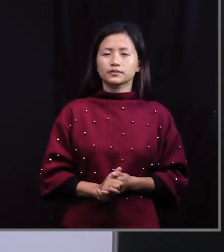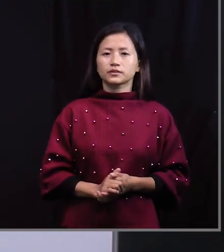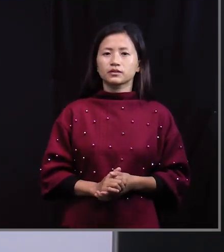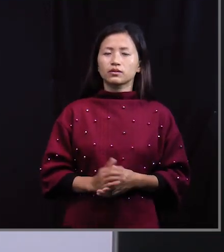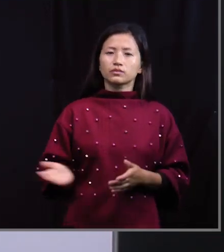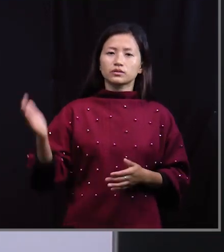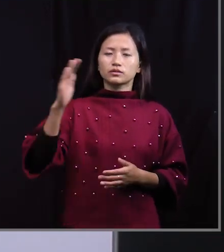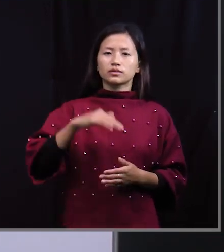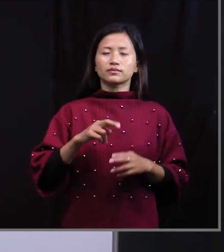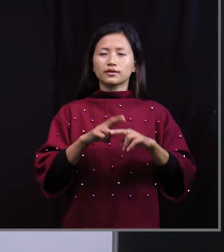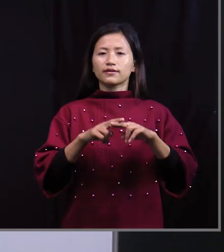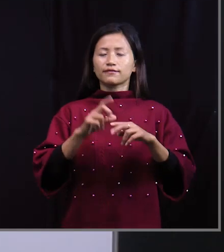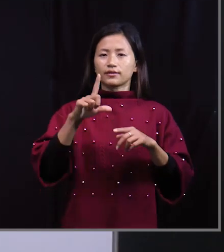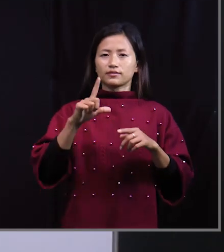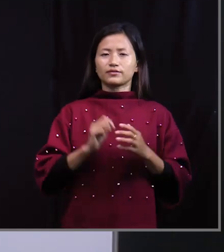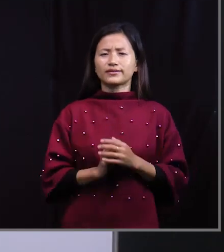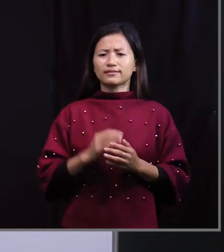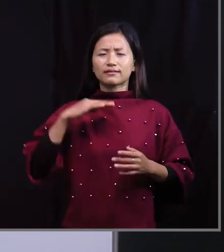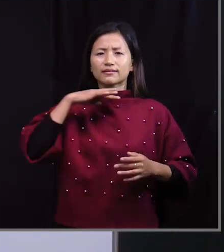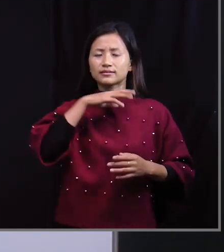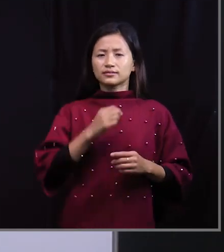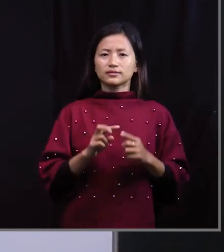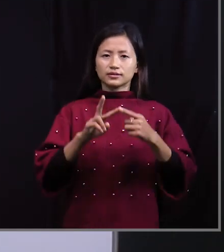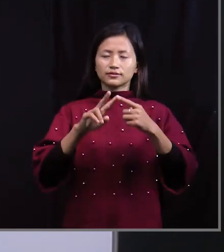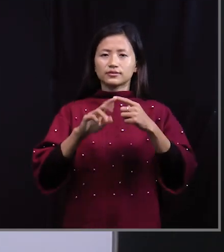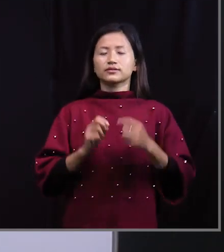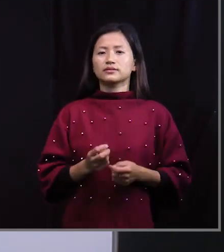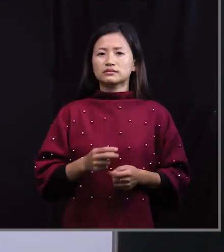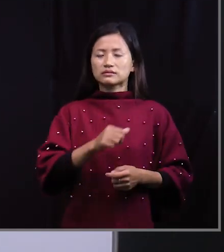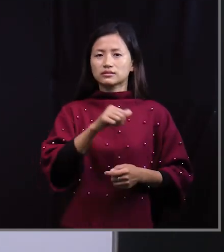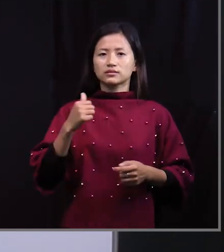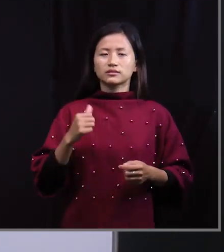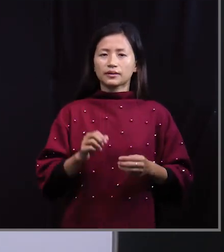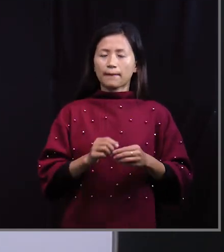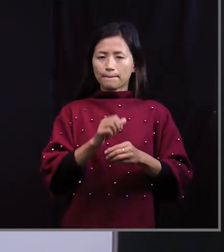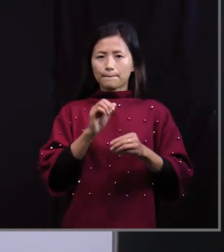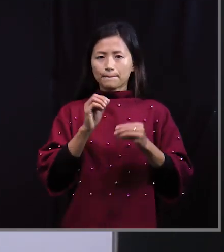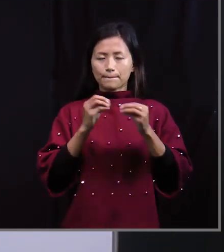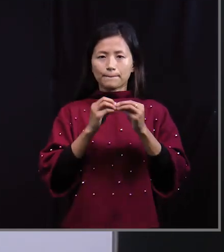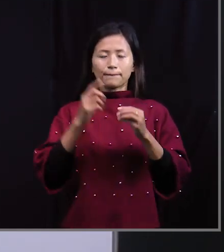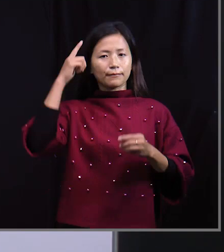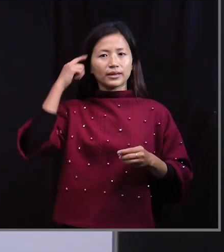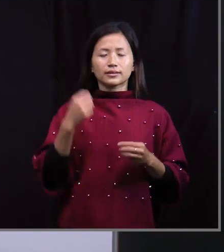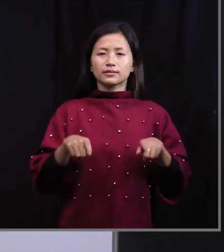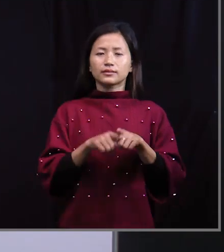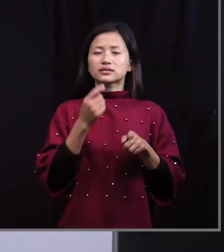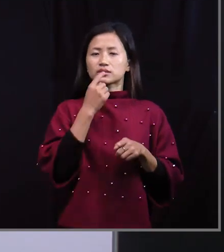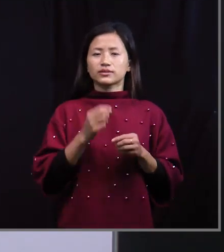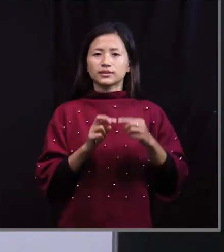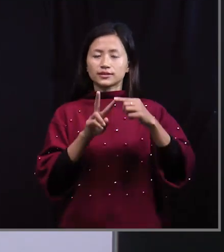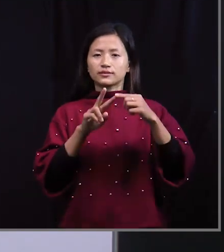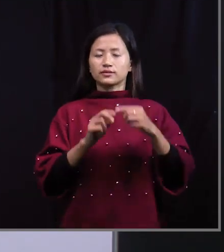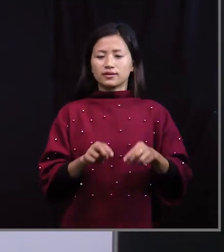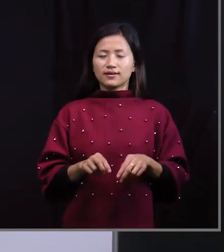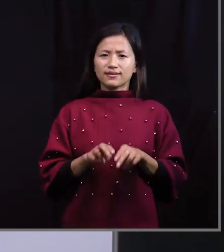with the coming of the flat color TV, it has killed the prospect of black and white TV. Right, so from typewriter